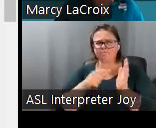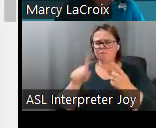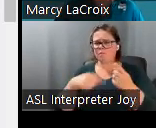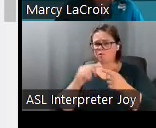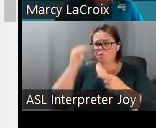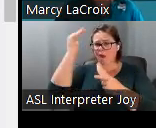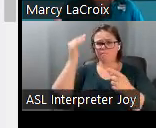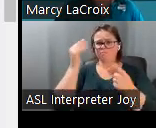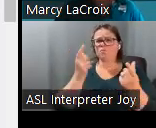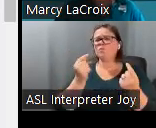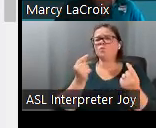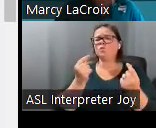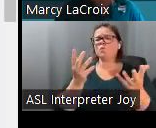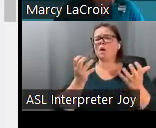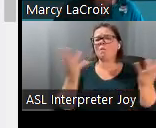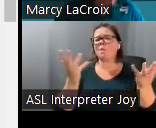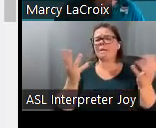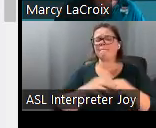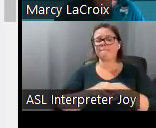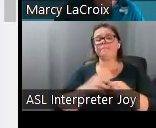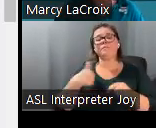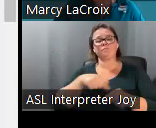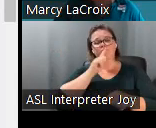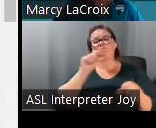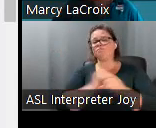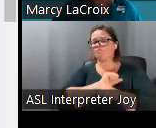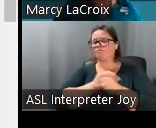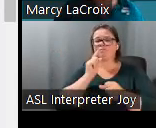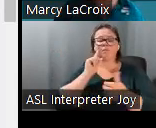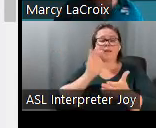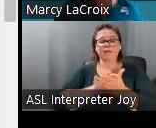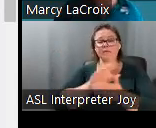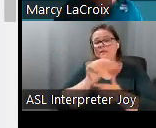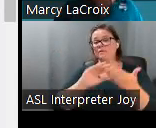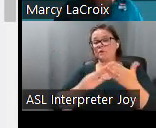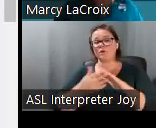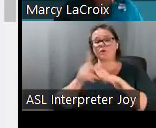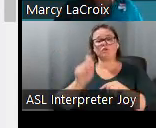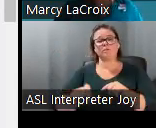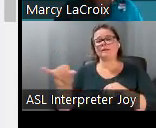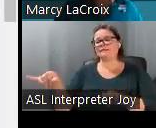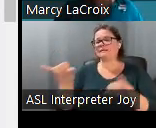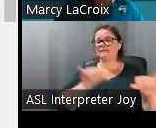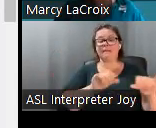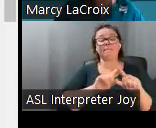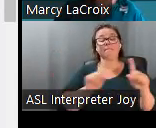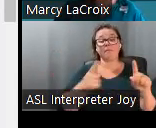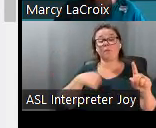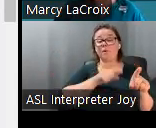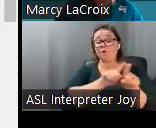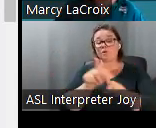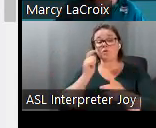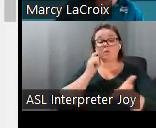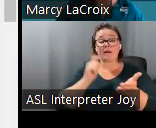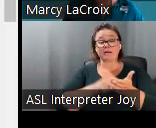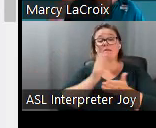up? And we firmly believe that in the disability community, it should be no different. But we also recognize that some